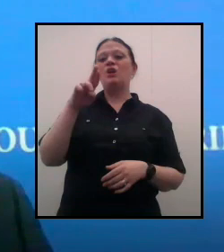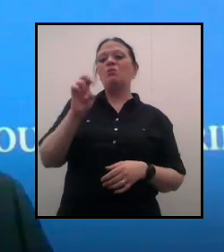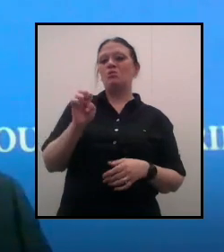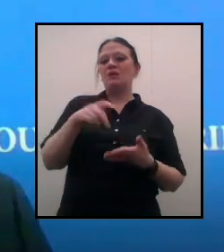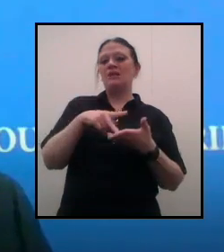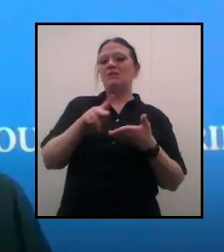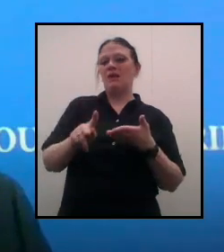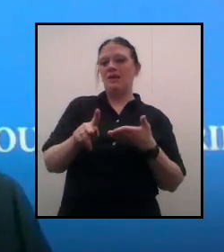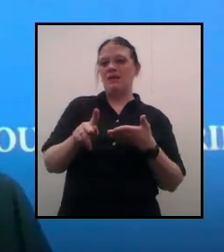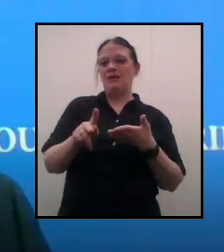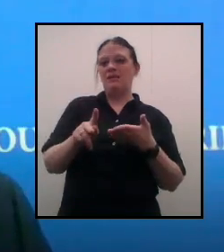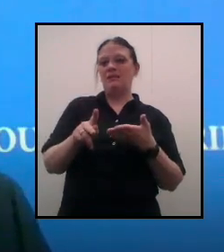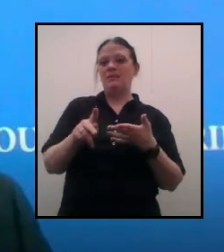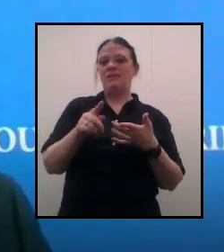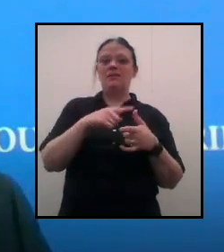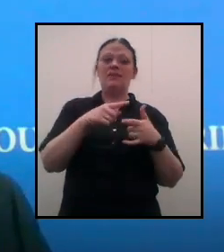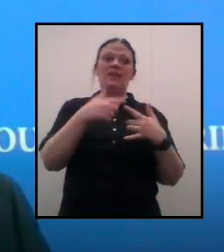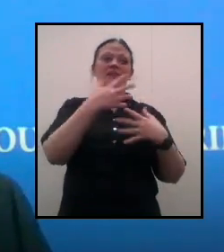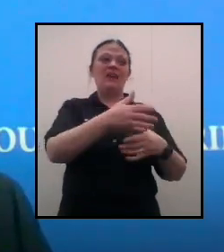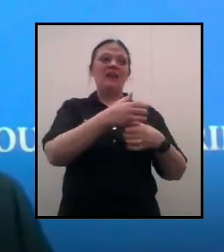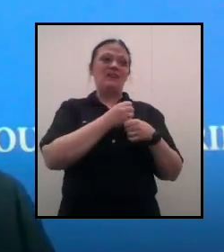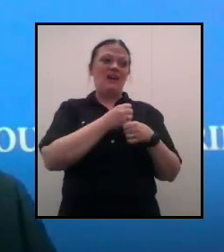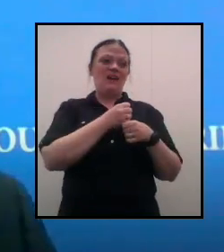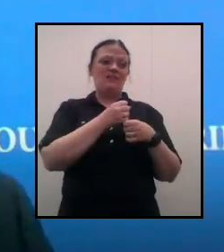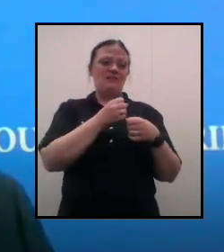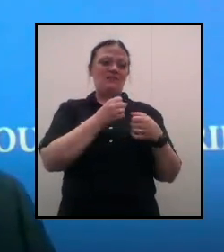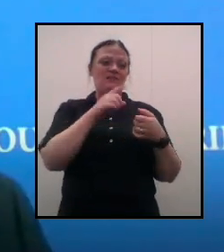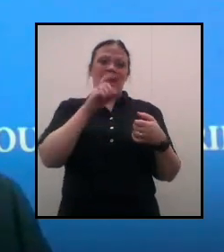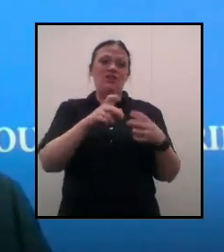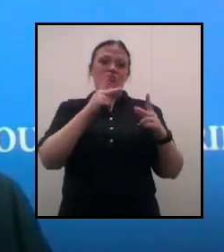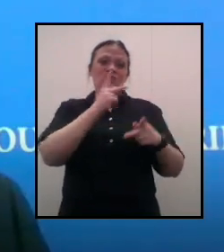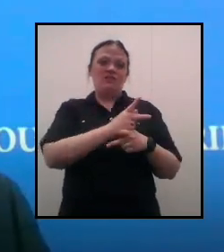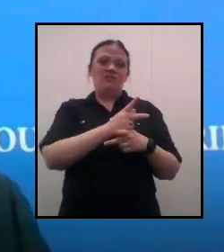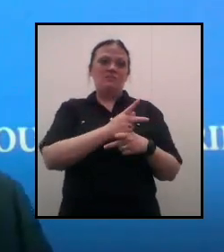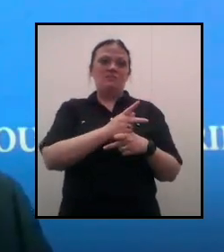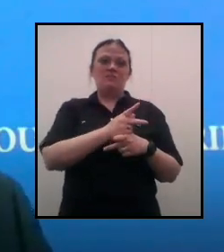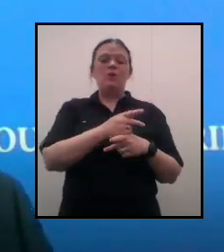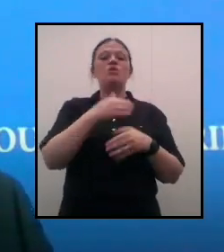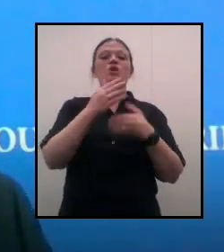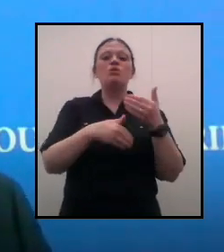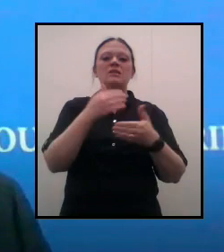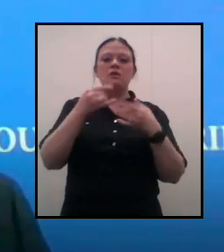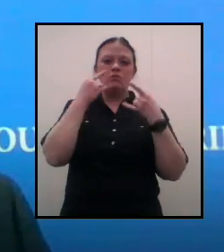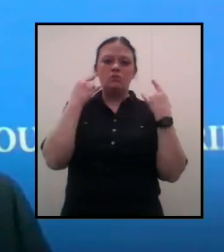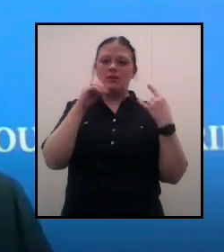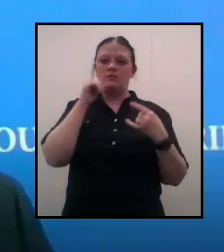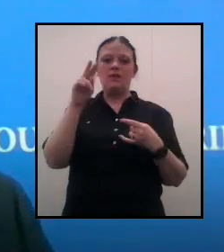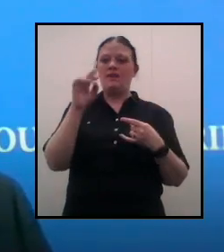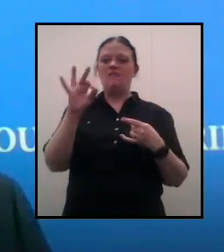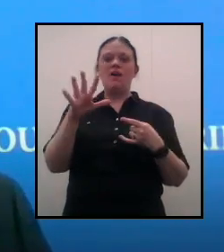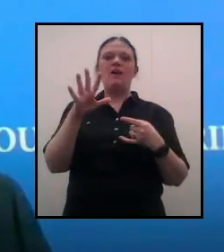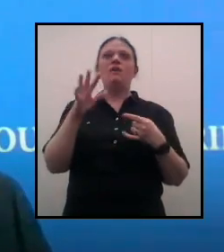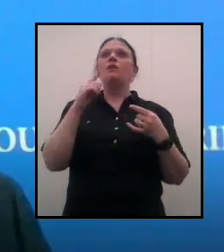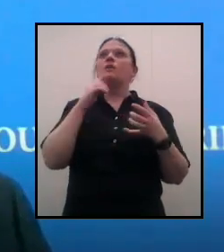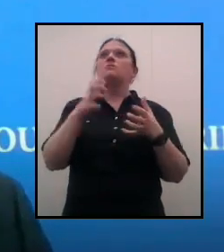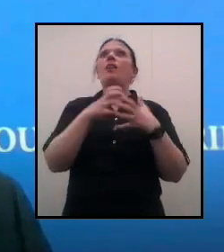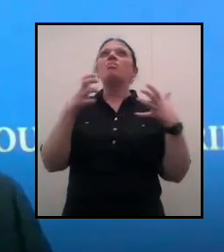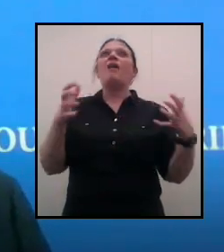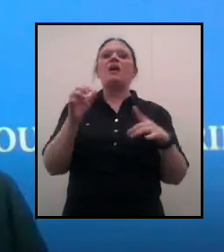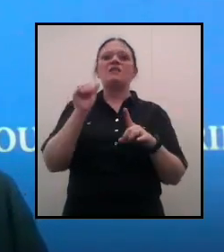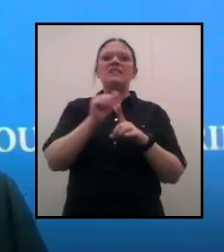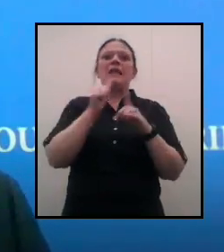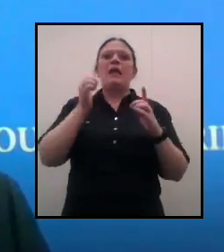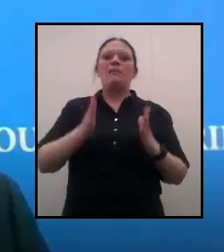and they got what they ended up getting, which was not N95 masks, but procedural masks. There's a lot of scammers out there, and there's a lot of people who think